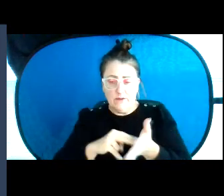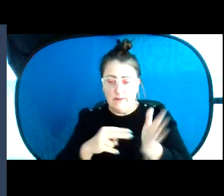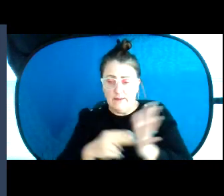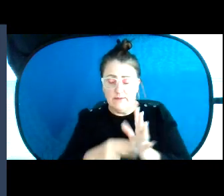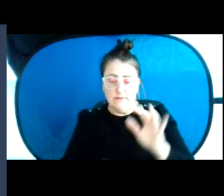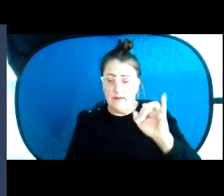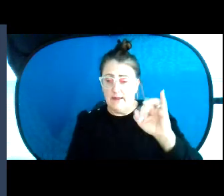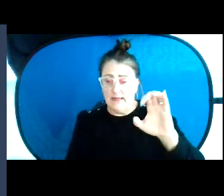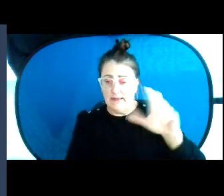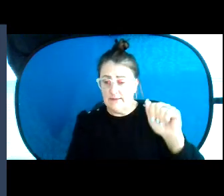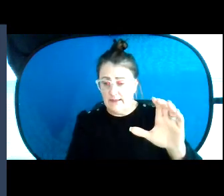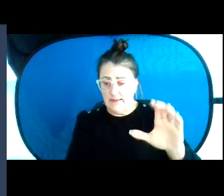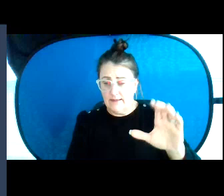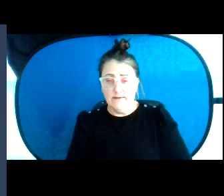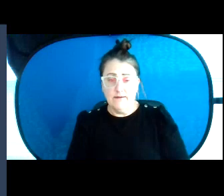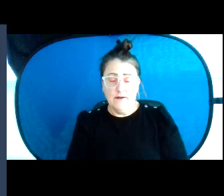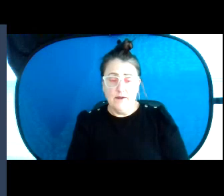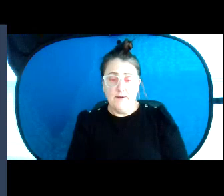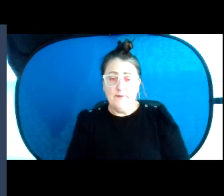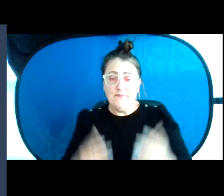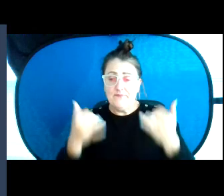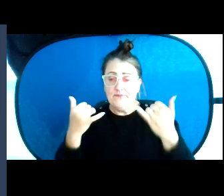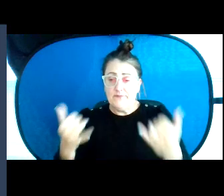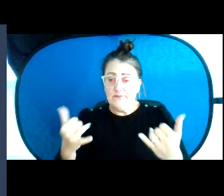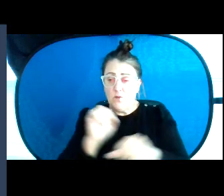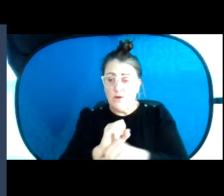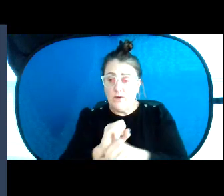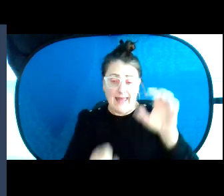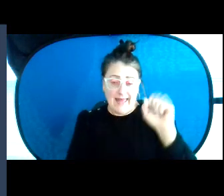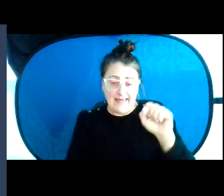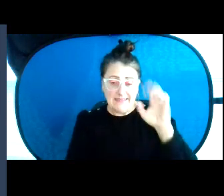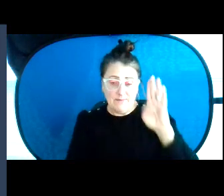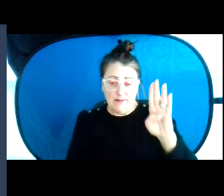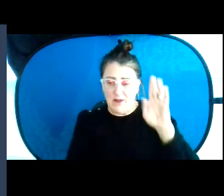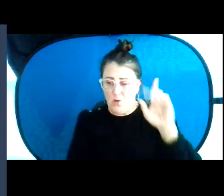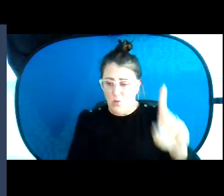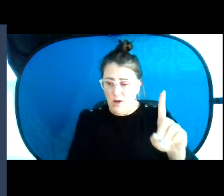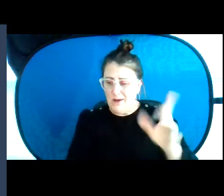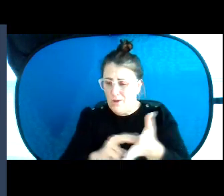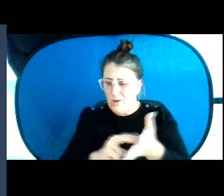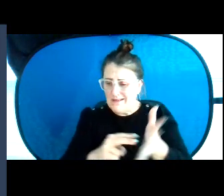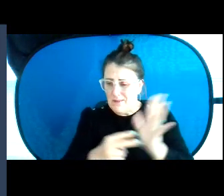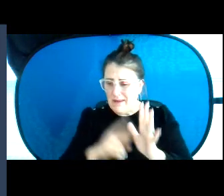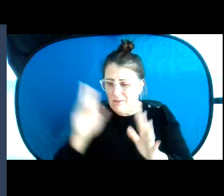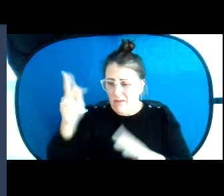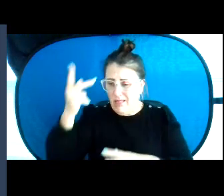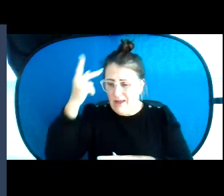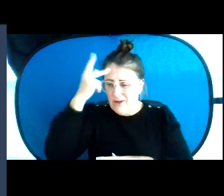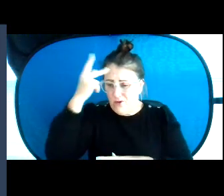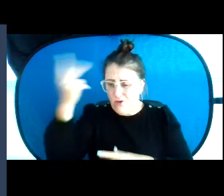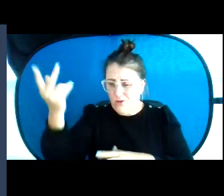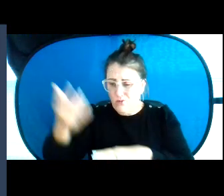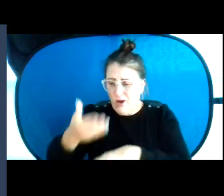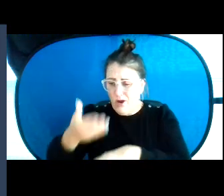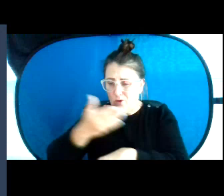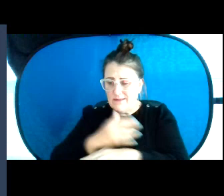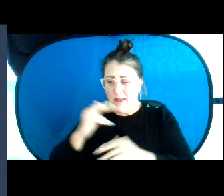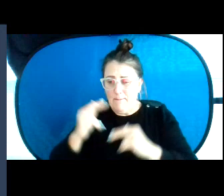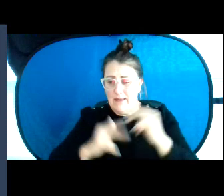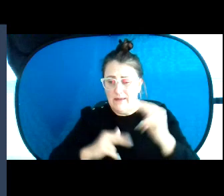on? Recently, we worked on SB 1. What does that mean in terms of political progress? What does that mean in terms of building democracy for folks like